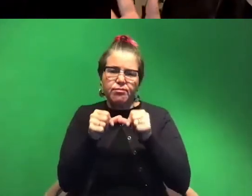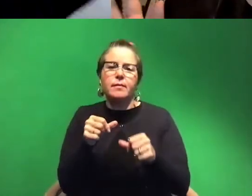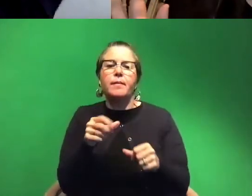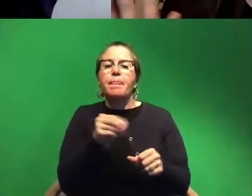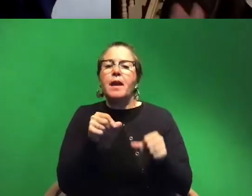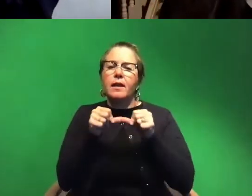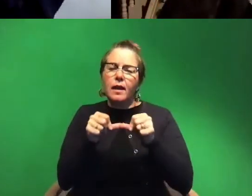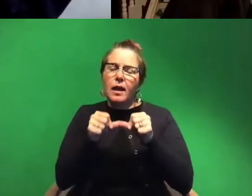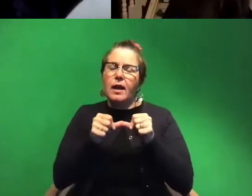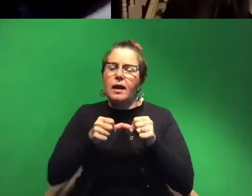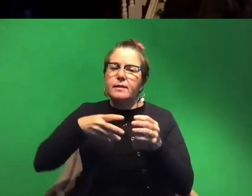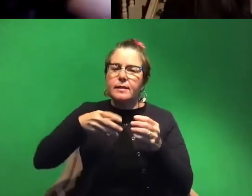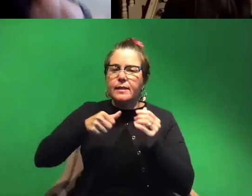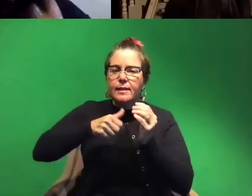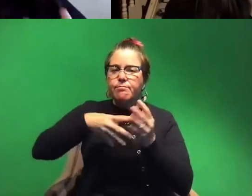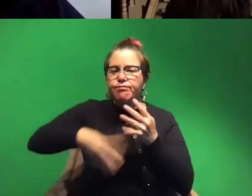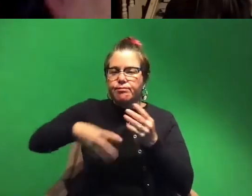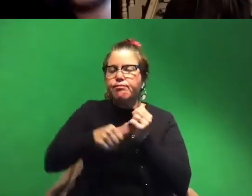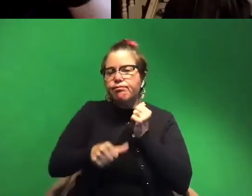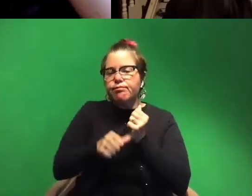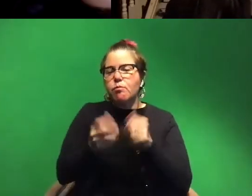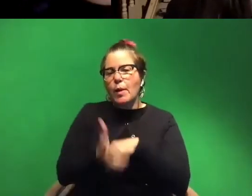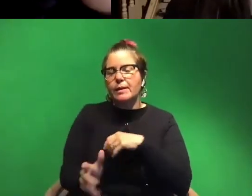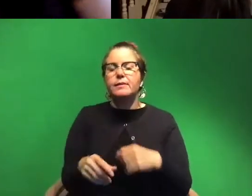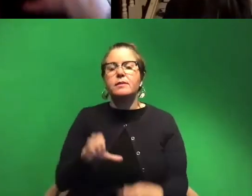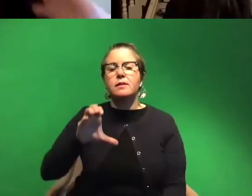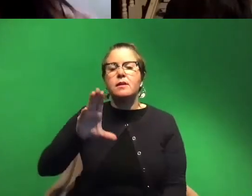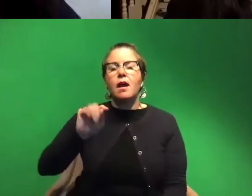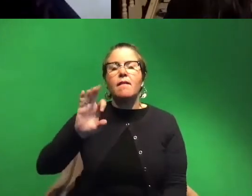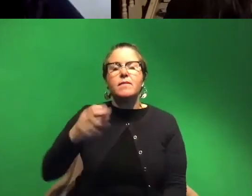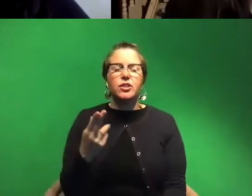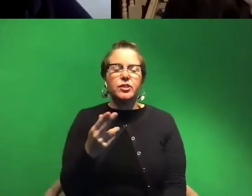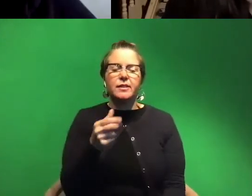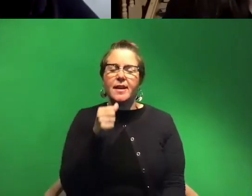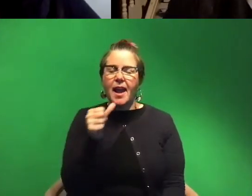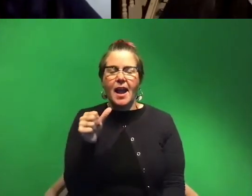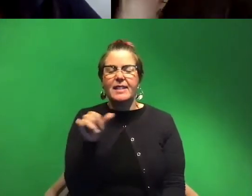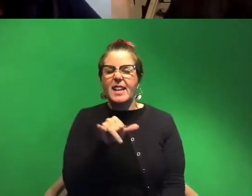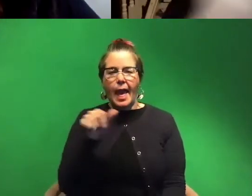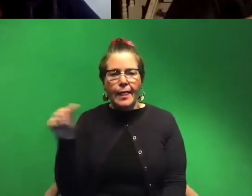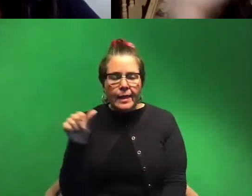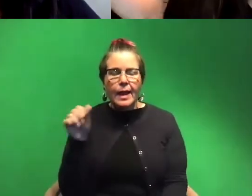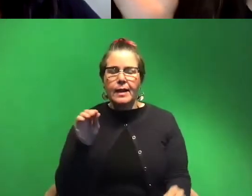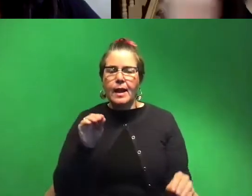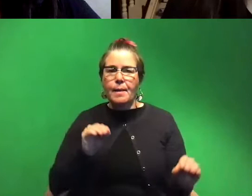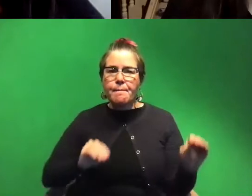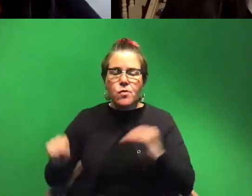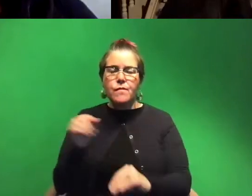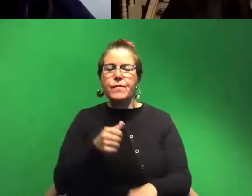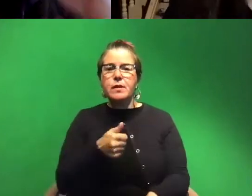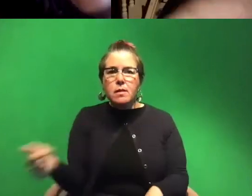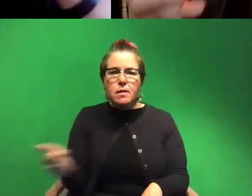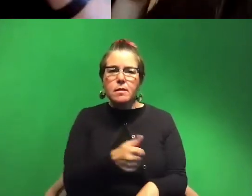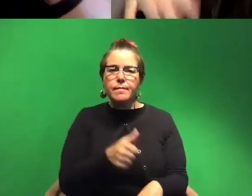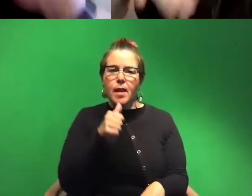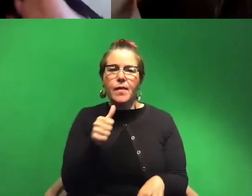constantly excreting waste. And cuttlefish are not quite as athletic as the squid are. They're not constantly going back and forth. They just